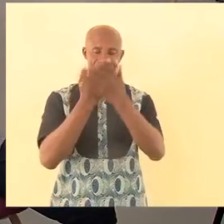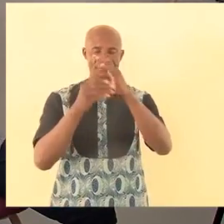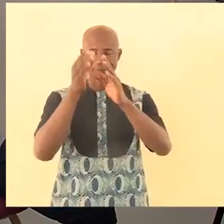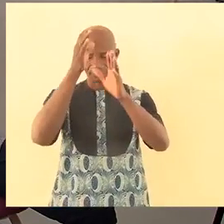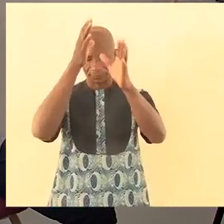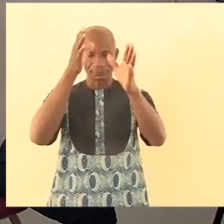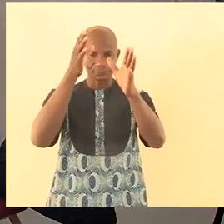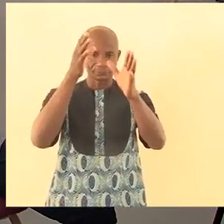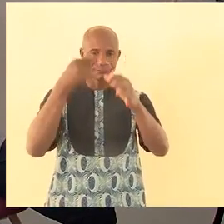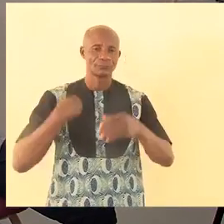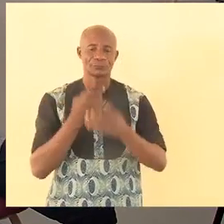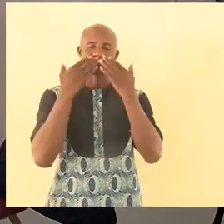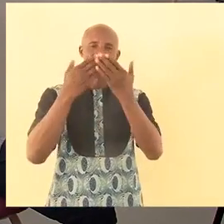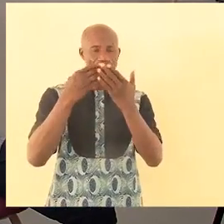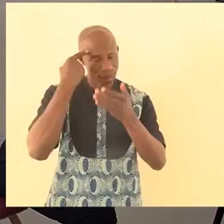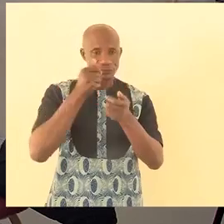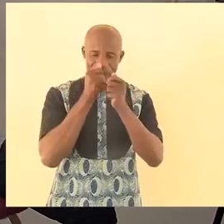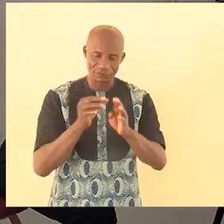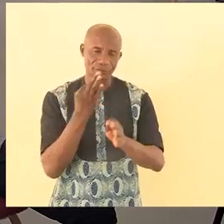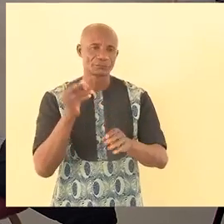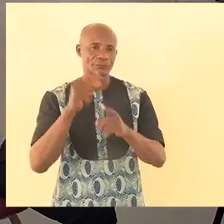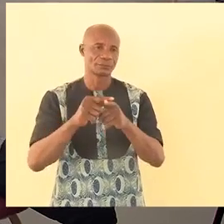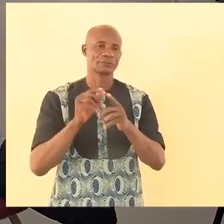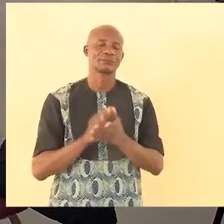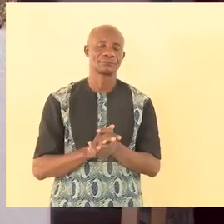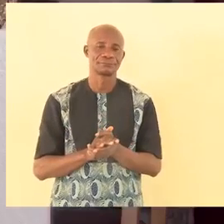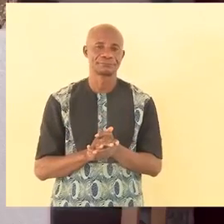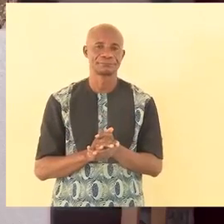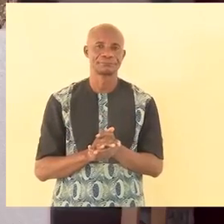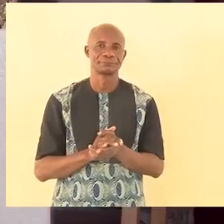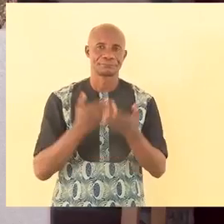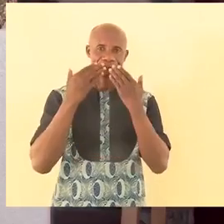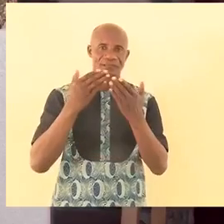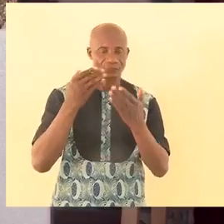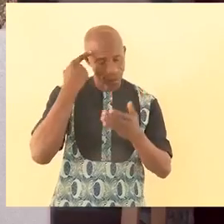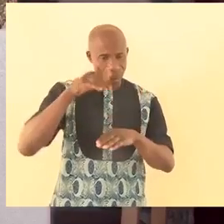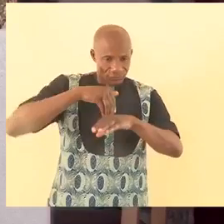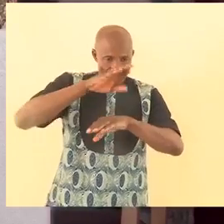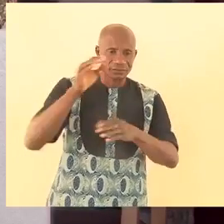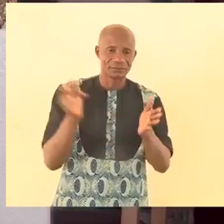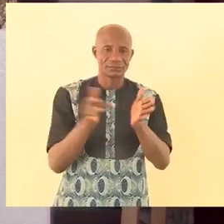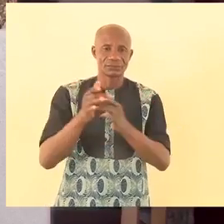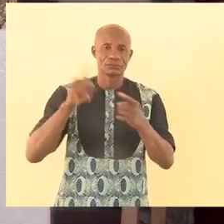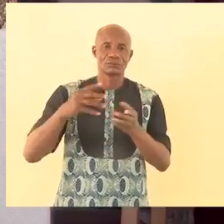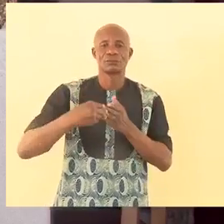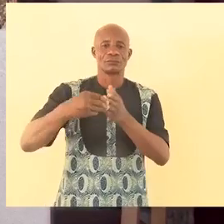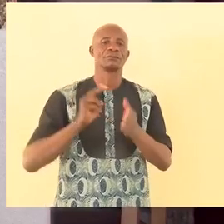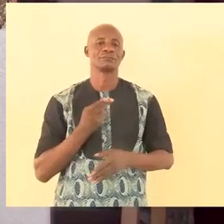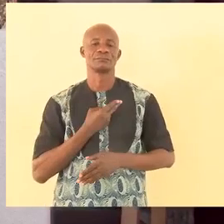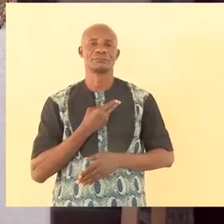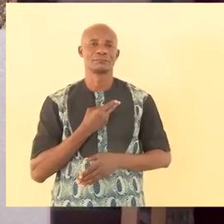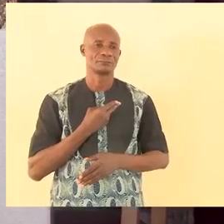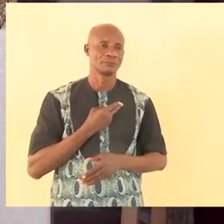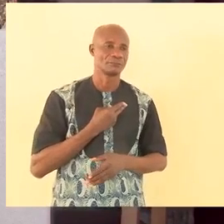Almighty God and Father, we thank you for the gift of your word. Thank you for sending Jesus to lead us,